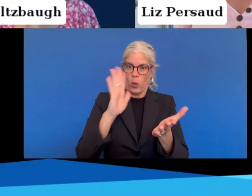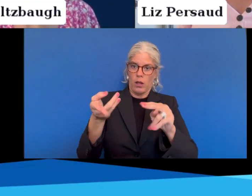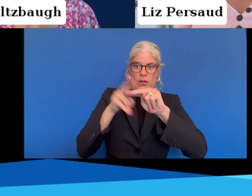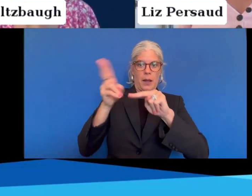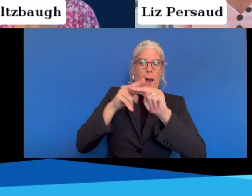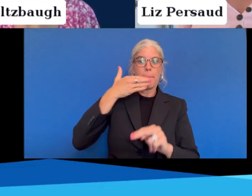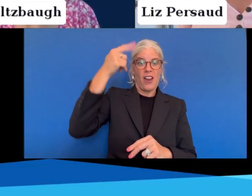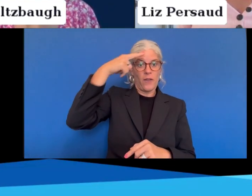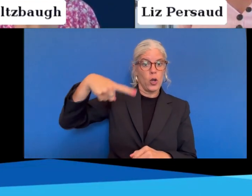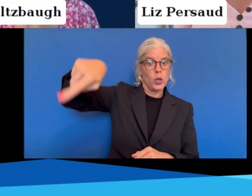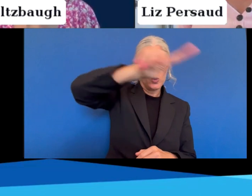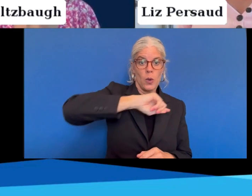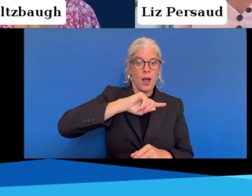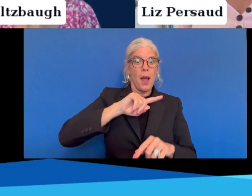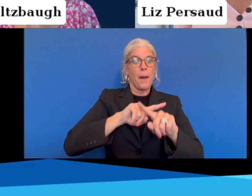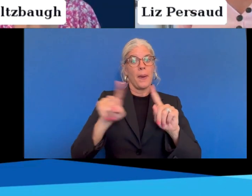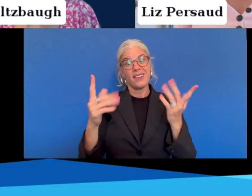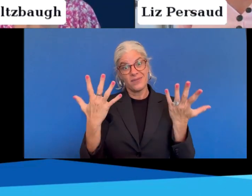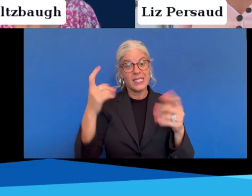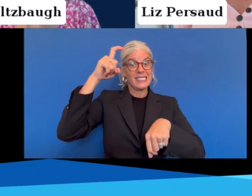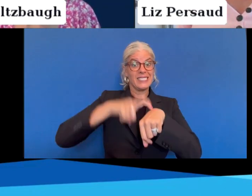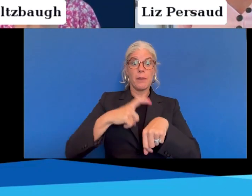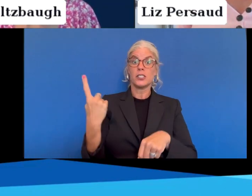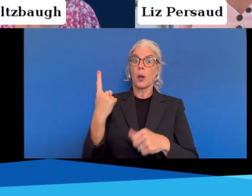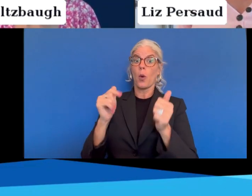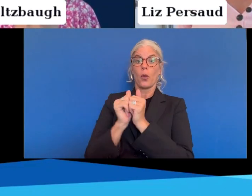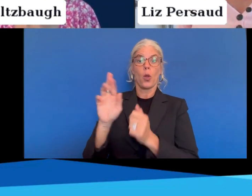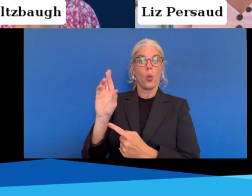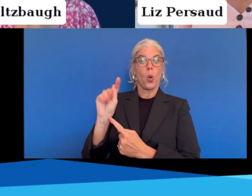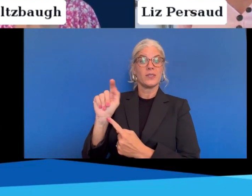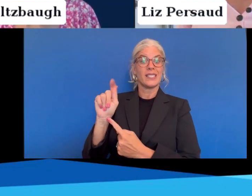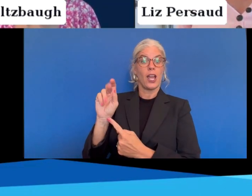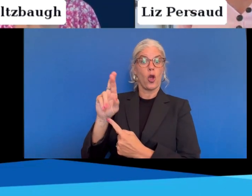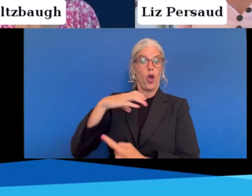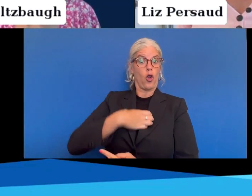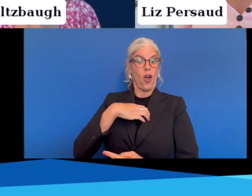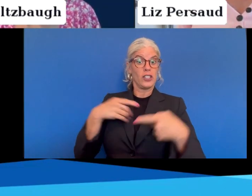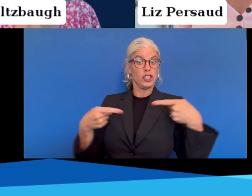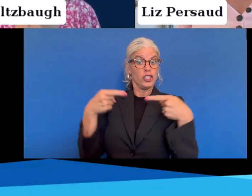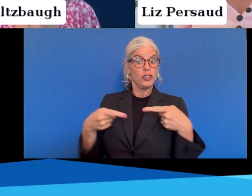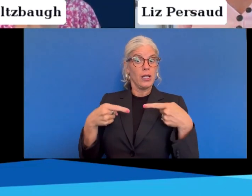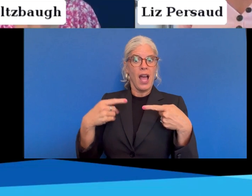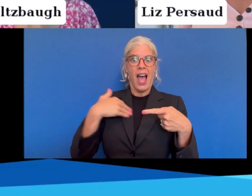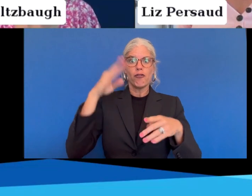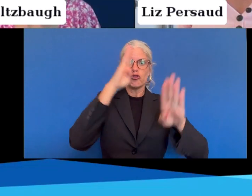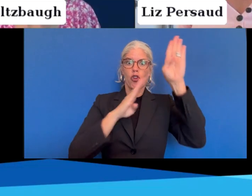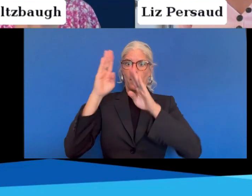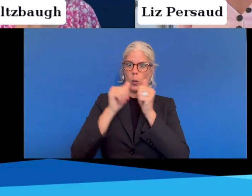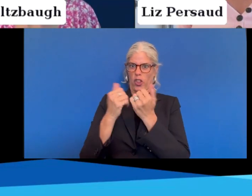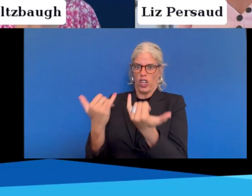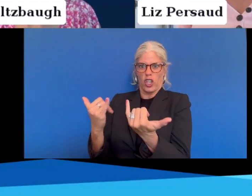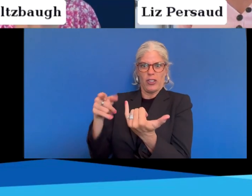they're serviced on, and when they need a new one, they get the upgraded one, and there's no knowledge or